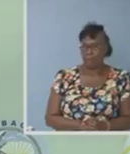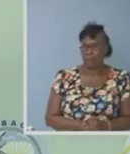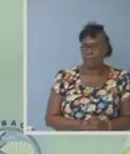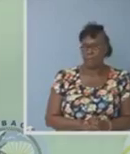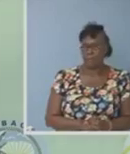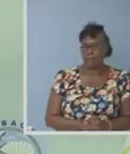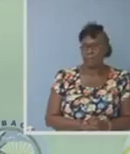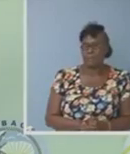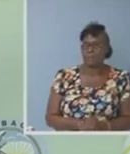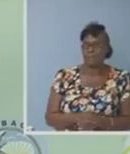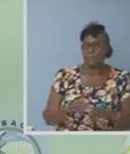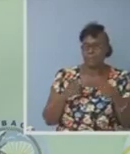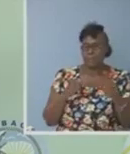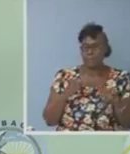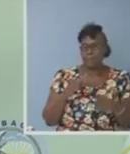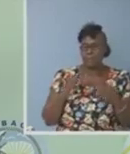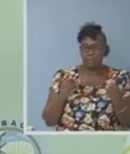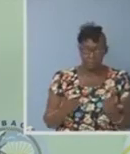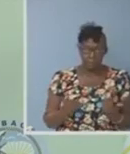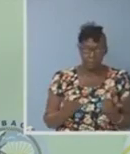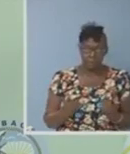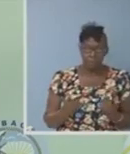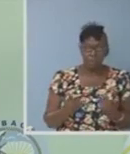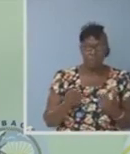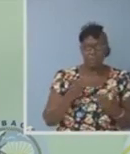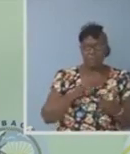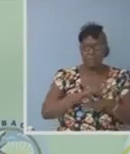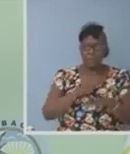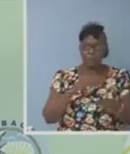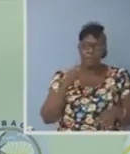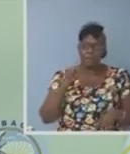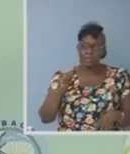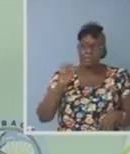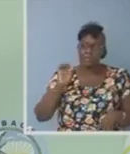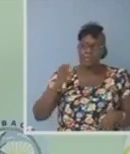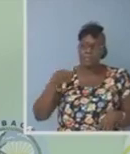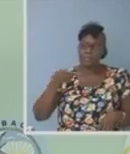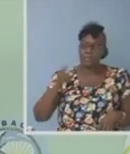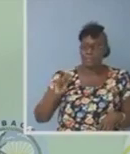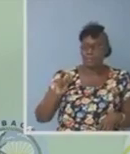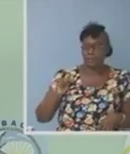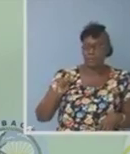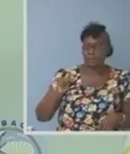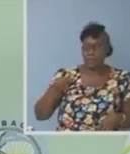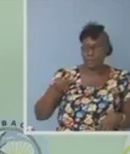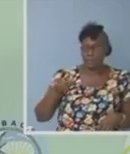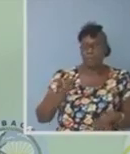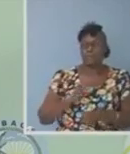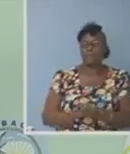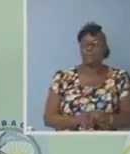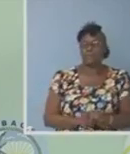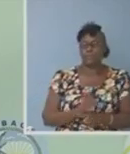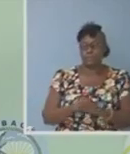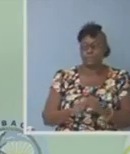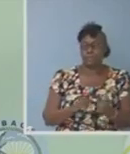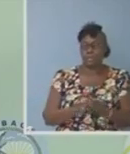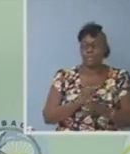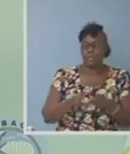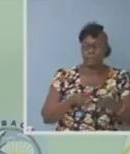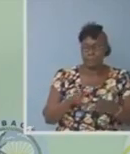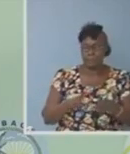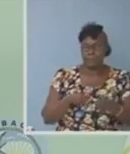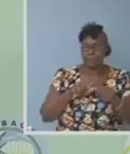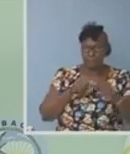in technology and to ensure that persons within the division remain safe.